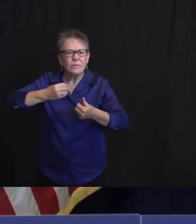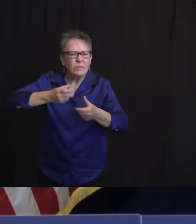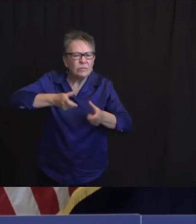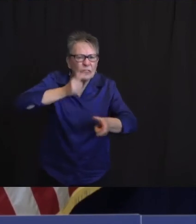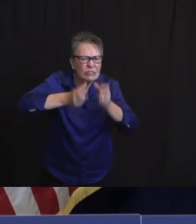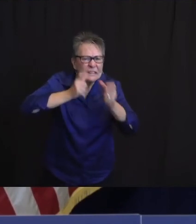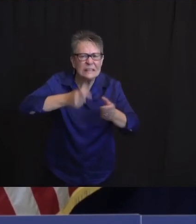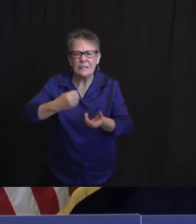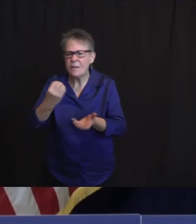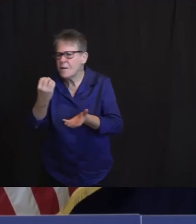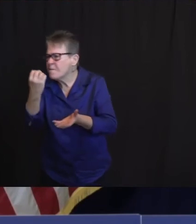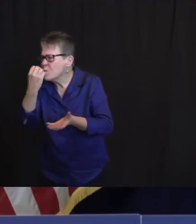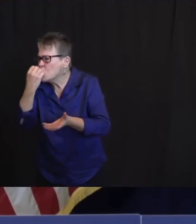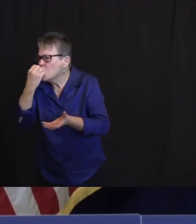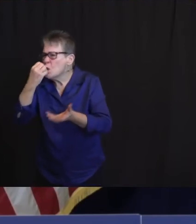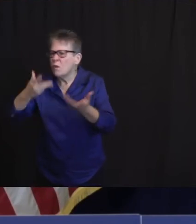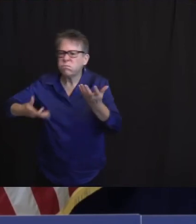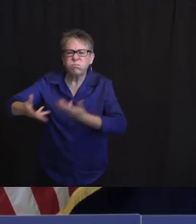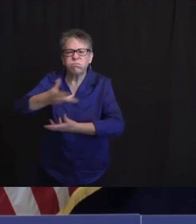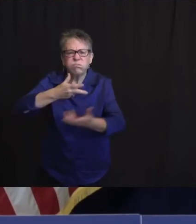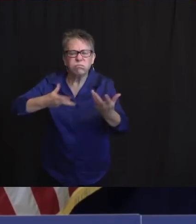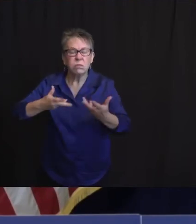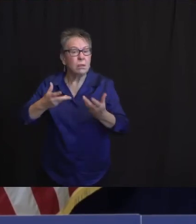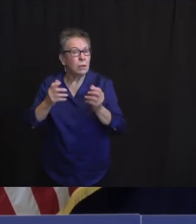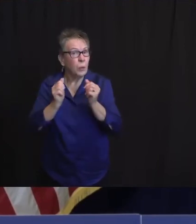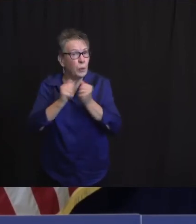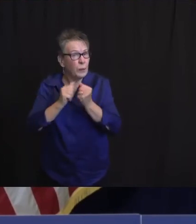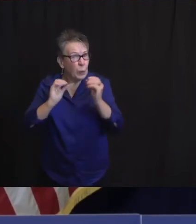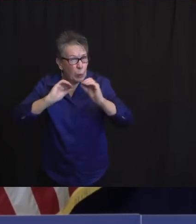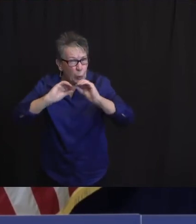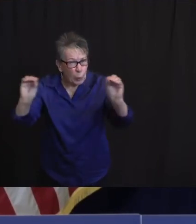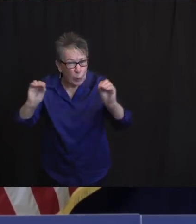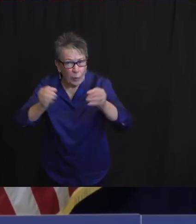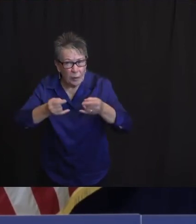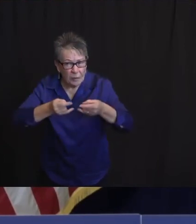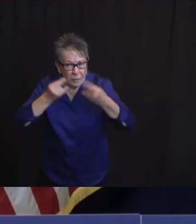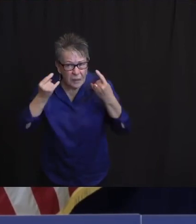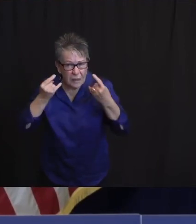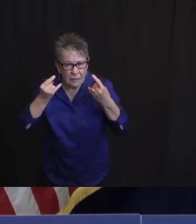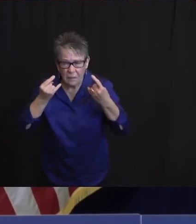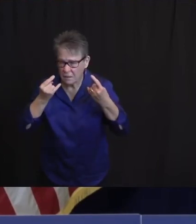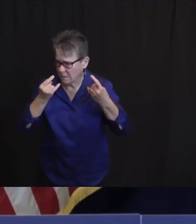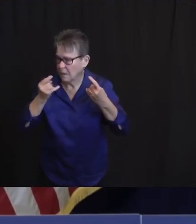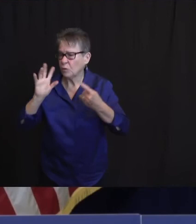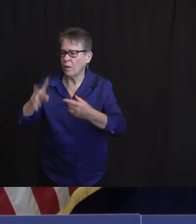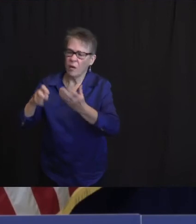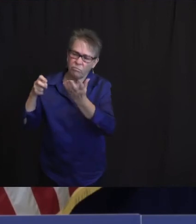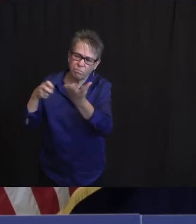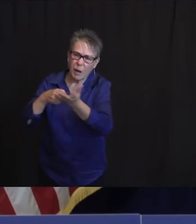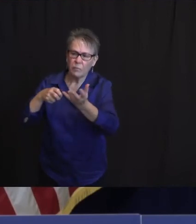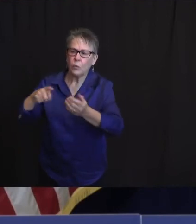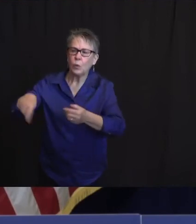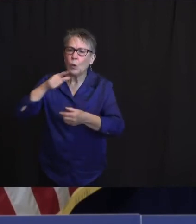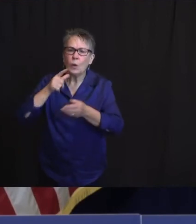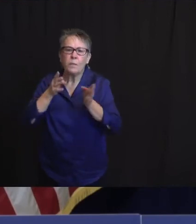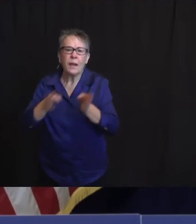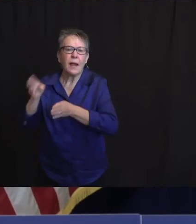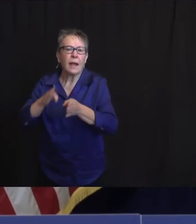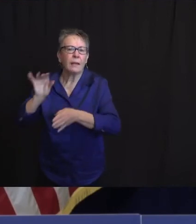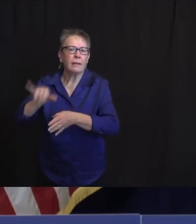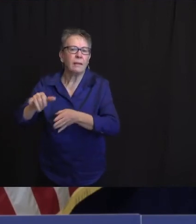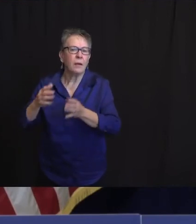no masks, and the organizer was cited for that. Although I don't have much color on the Giants and the Eagles, I